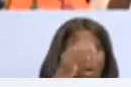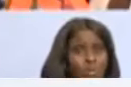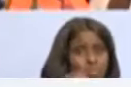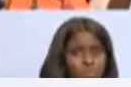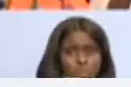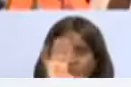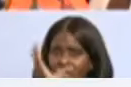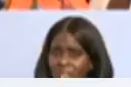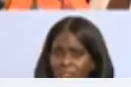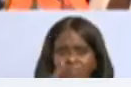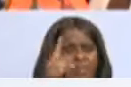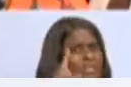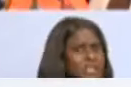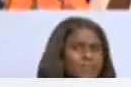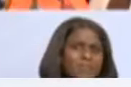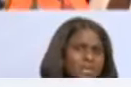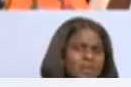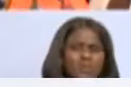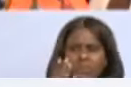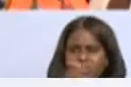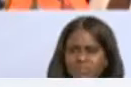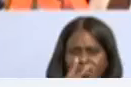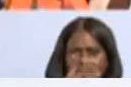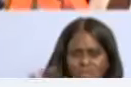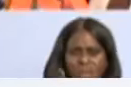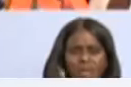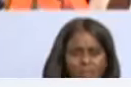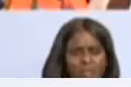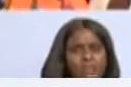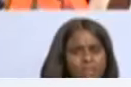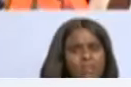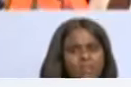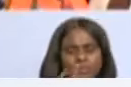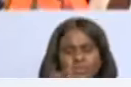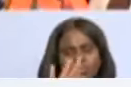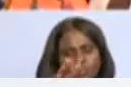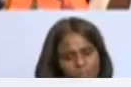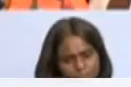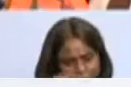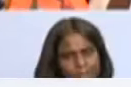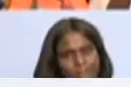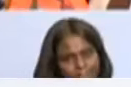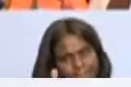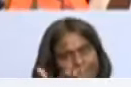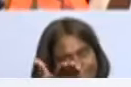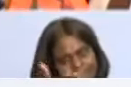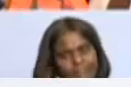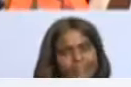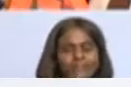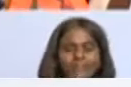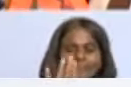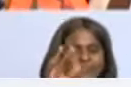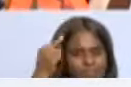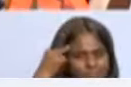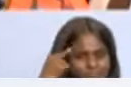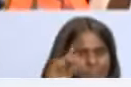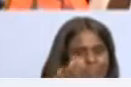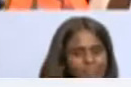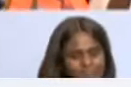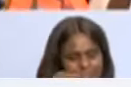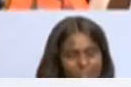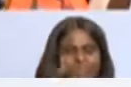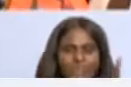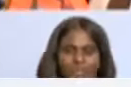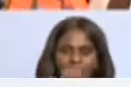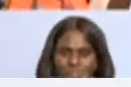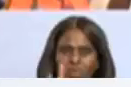time. Never seen it before. But despite that, your nation moves on. Your government, your nation, your people